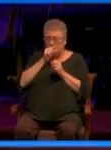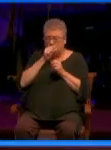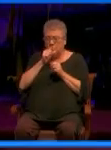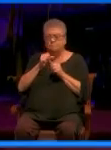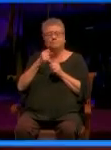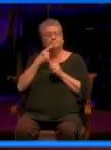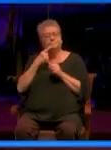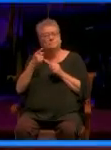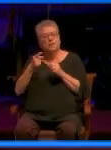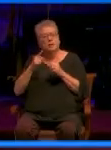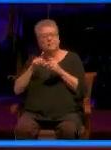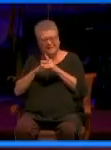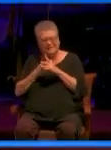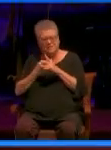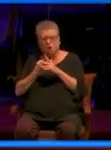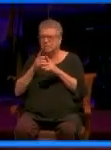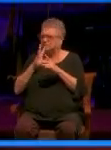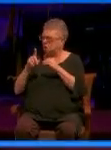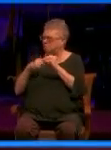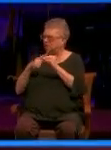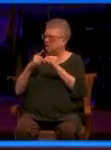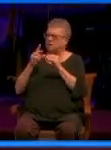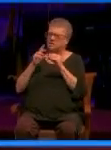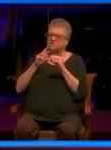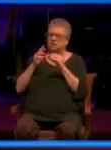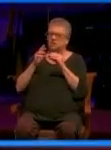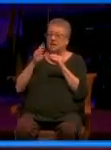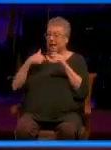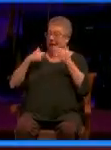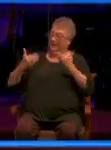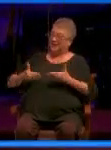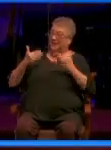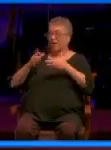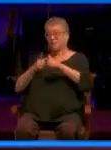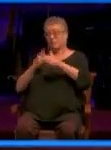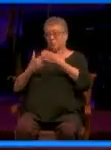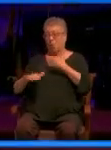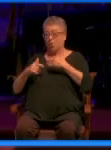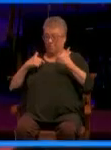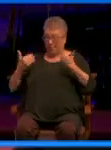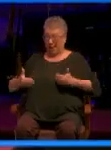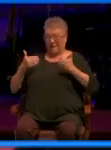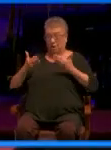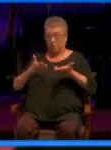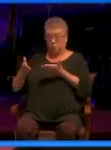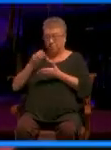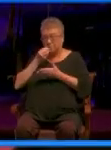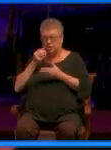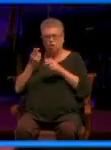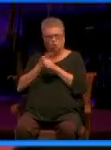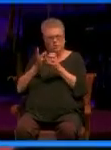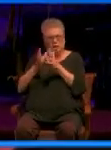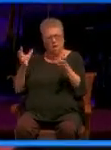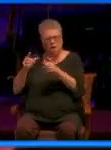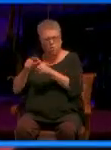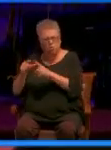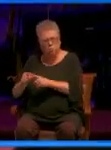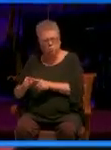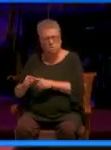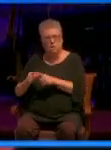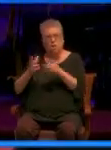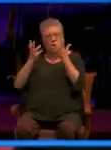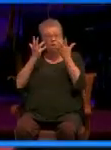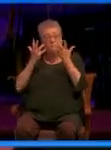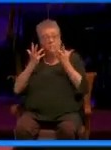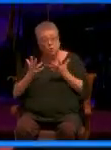that at the beginning of the text, he's talking a lot. Here I am. I'm your firstborn son. I'm right here. I brought you food. He's using a lot of words. Unfortunately,